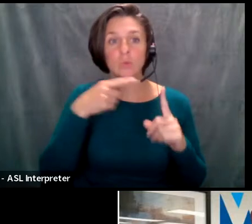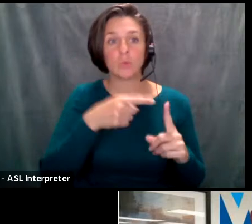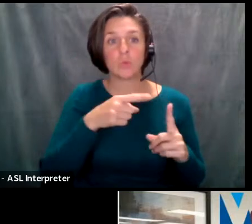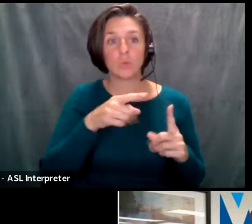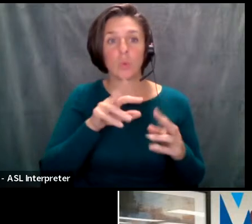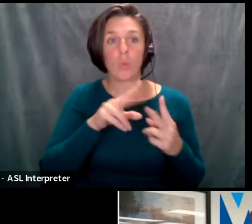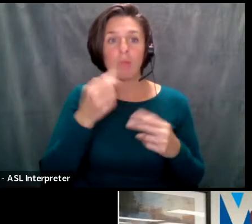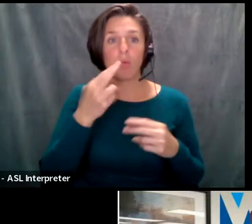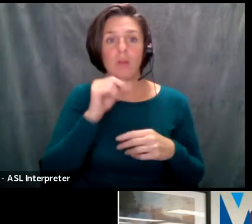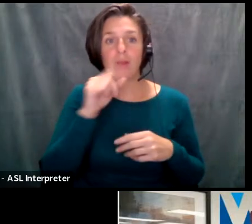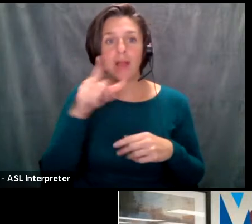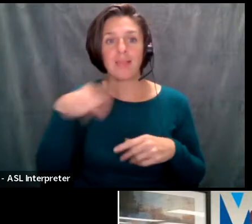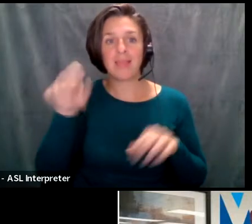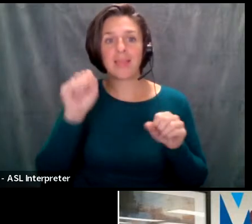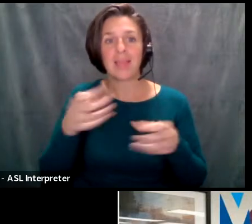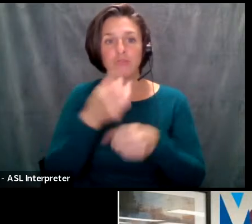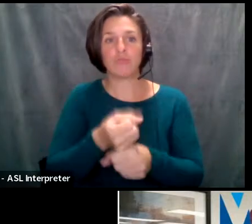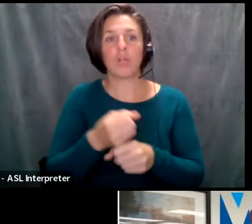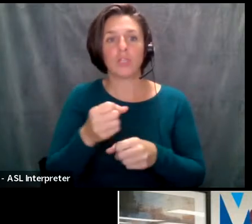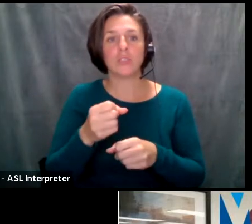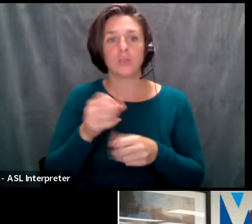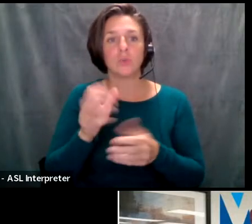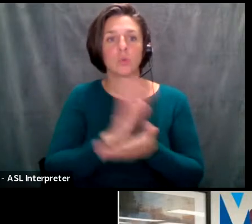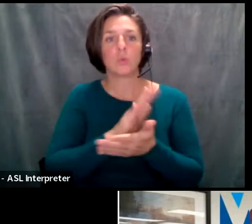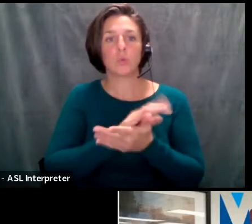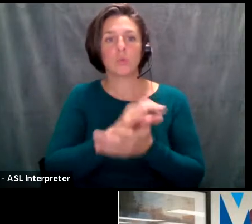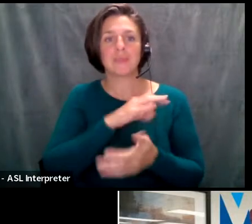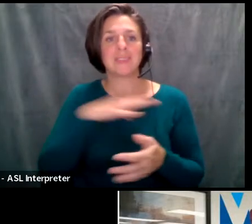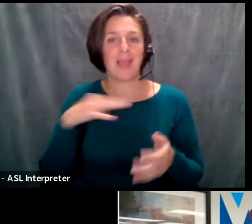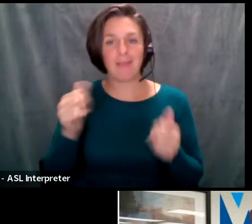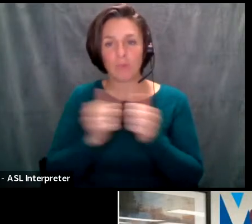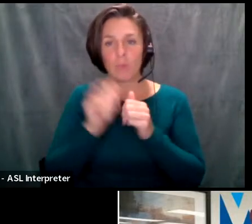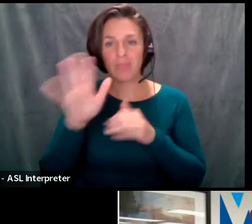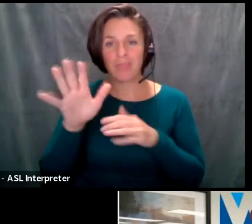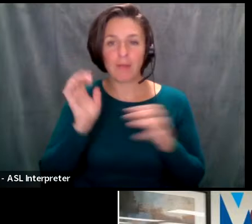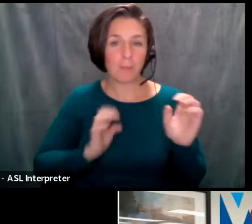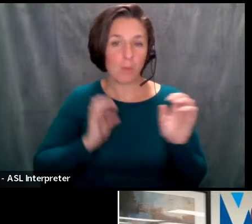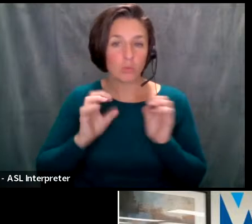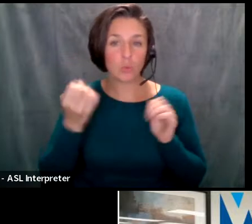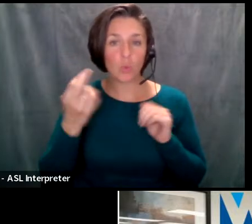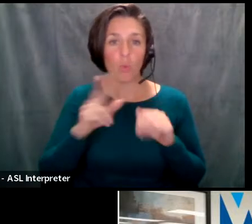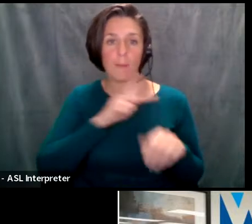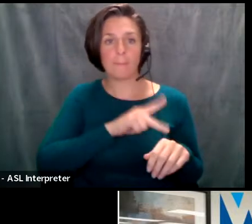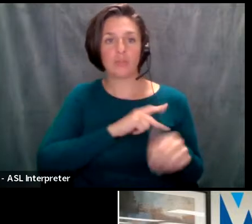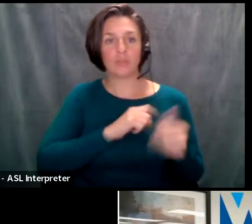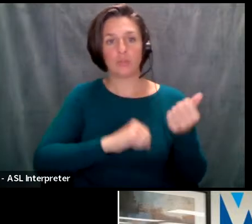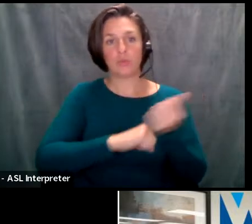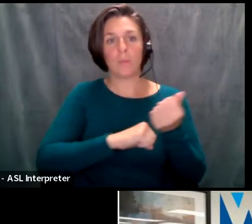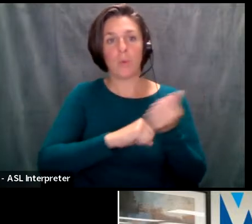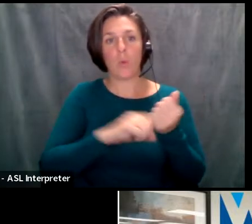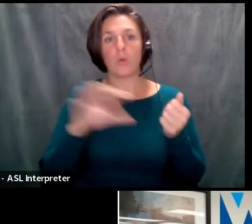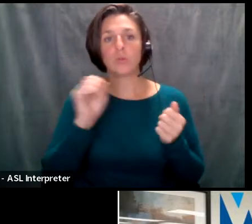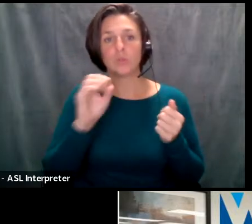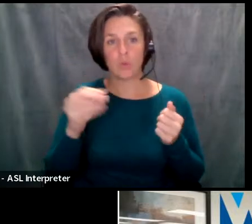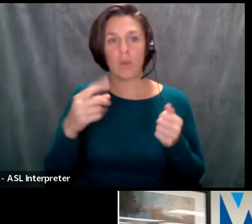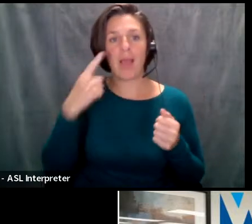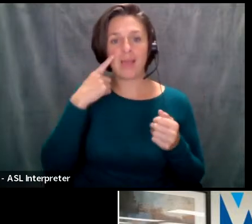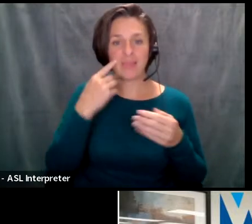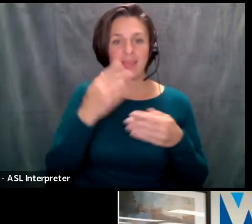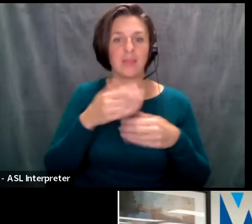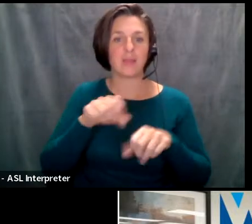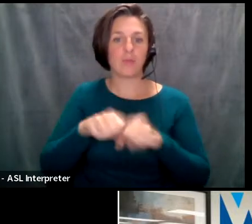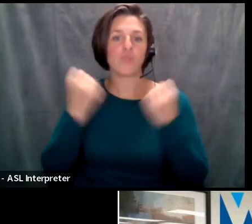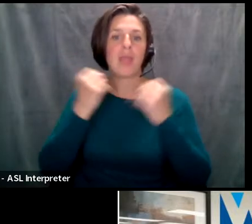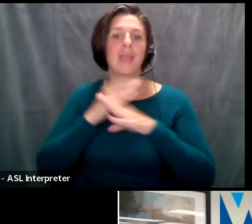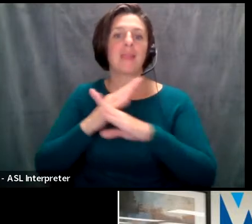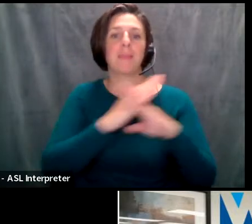school staff with their emotional or personal support. And so I think breaking those barriers might